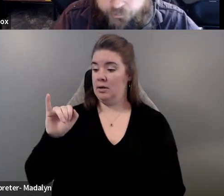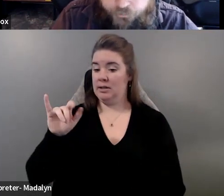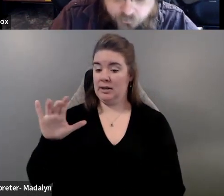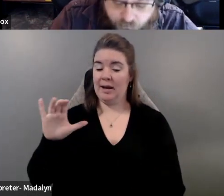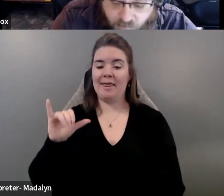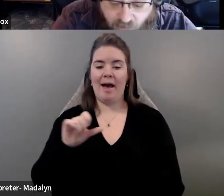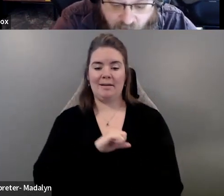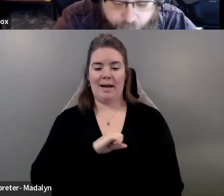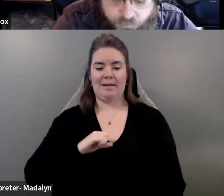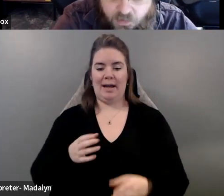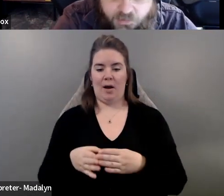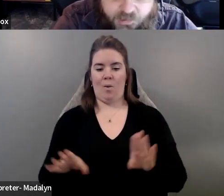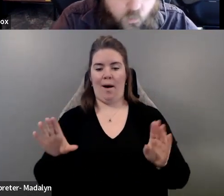council.